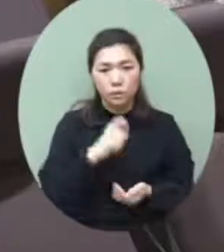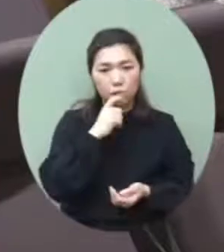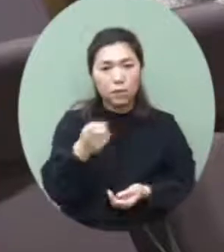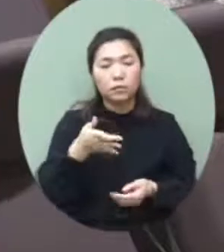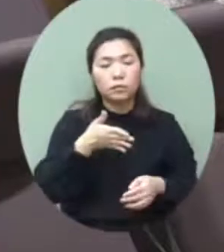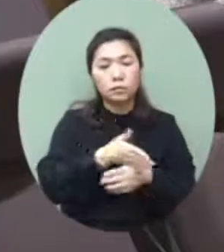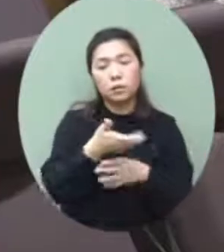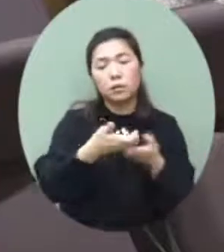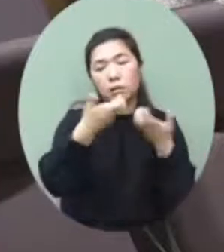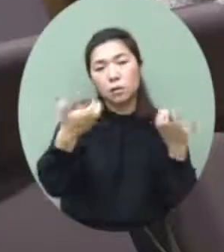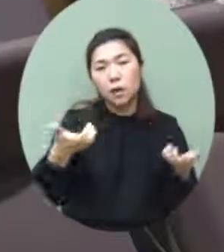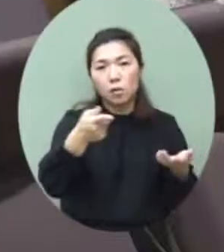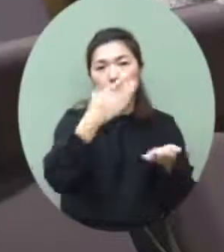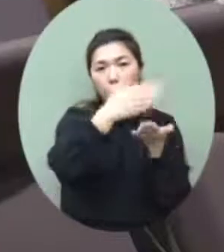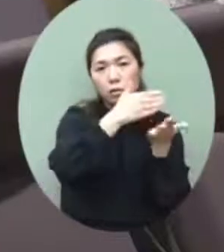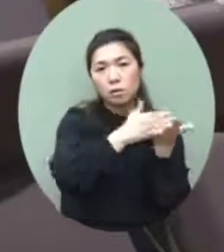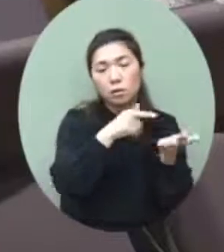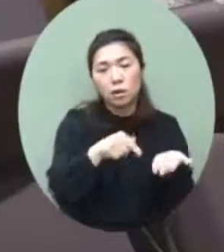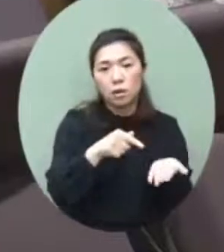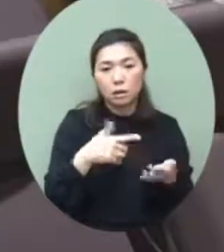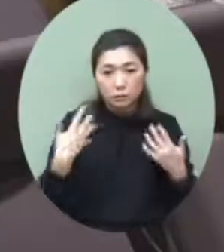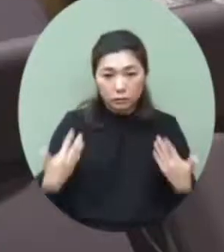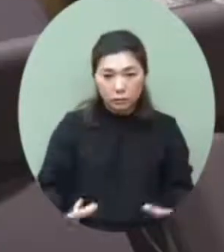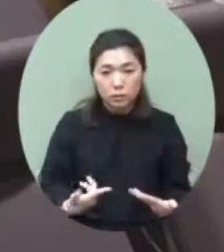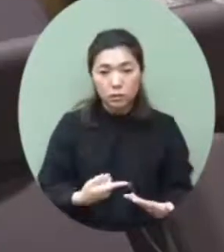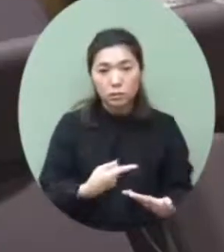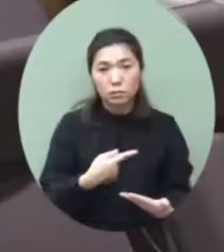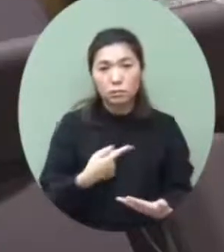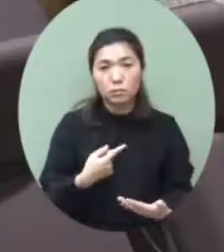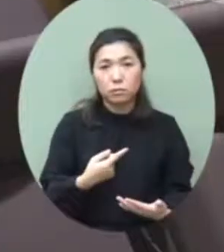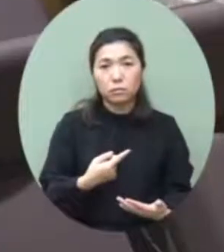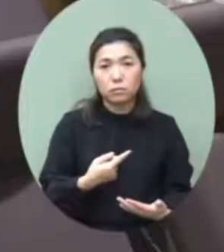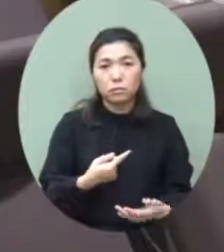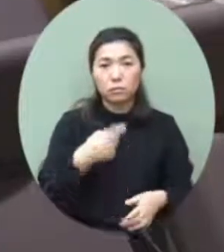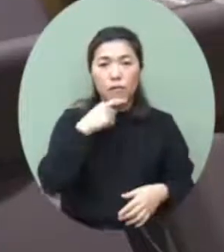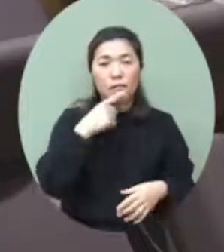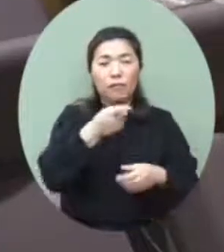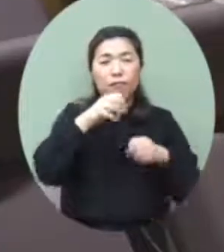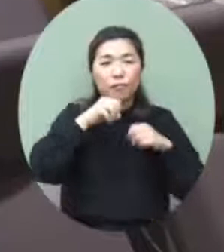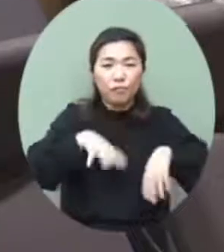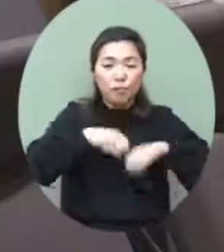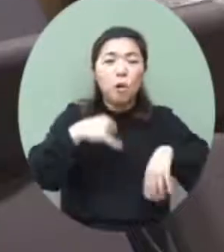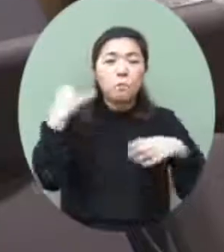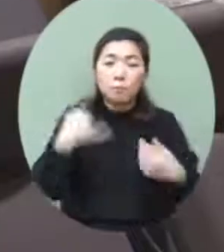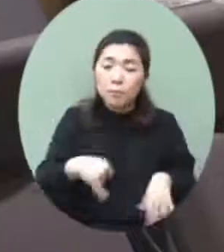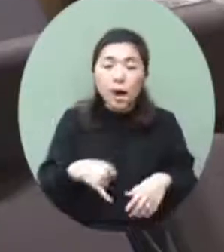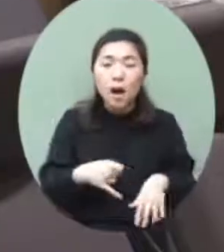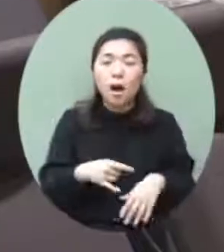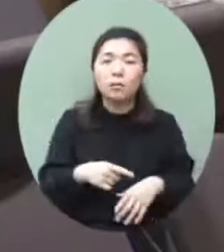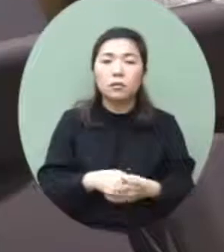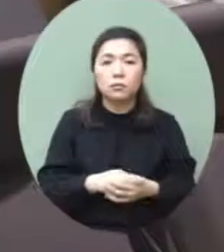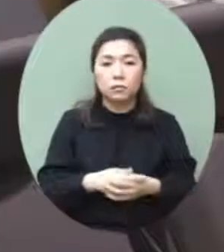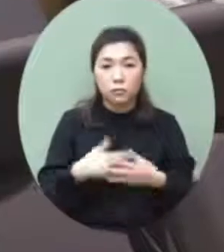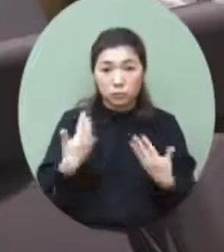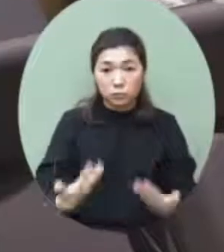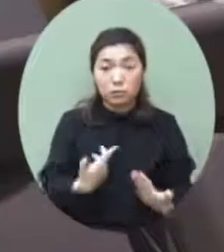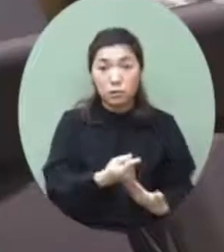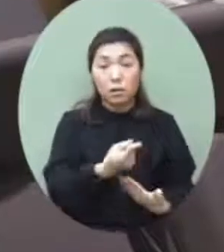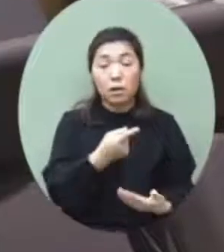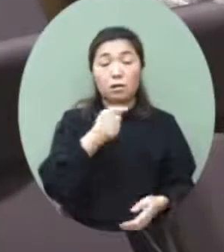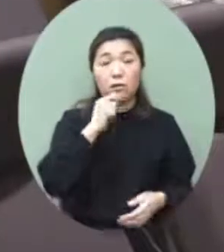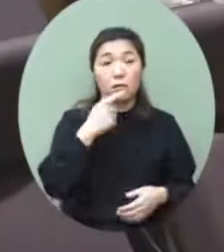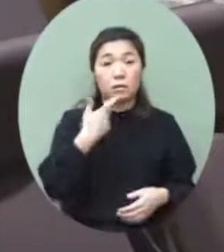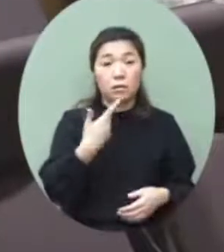attend any face-to-face classes at all? And as for social distancing measures, the Chief Executive said just now